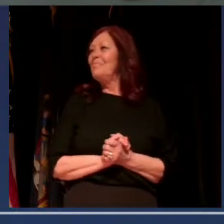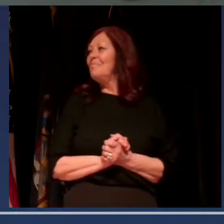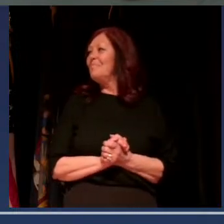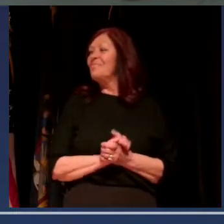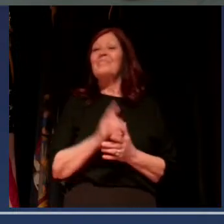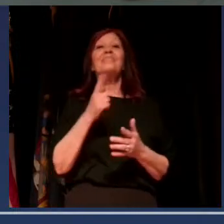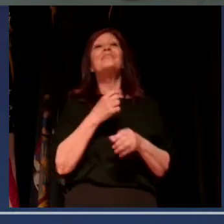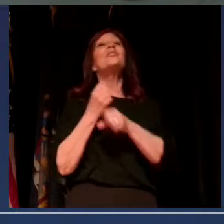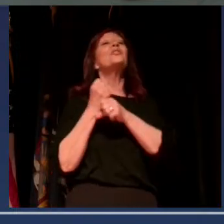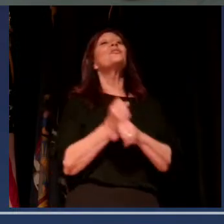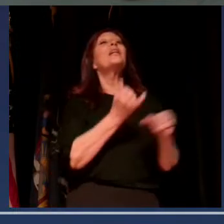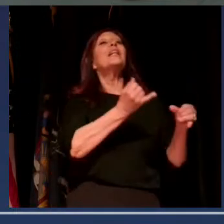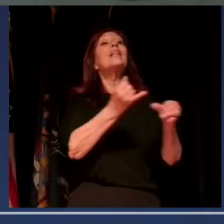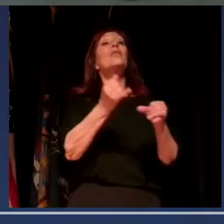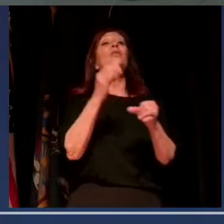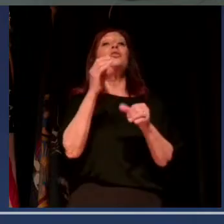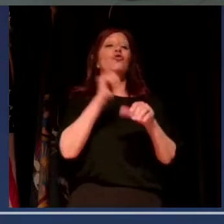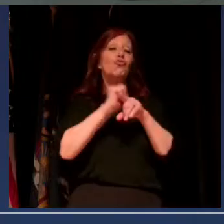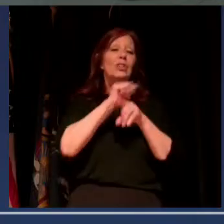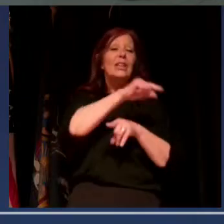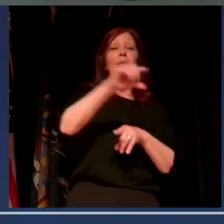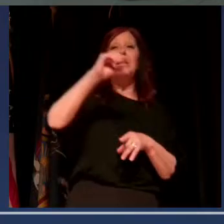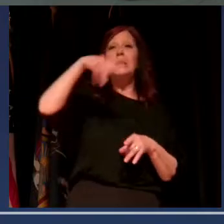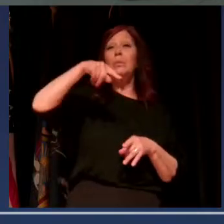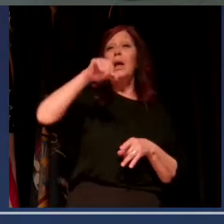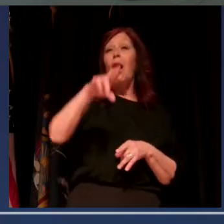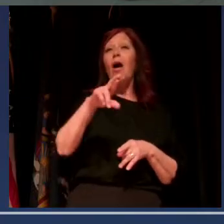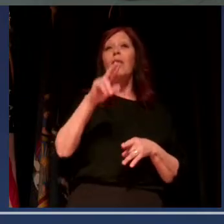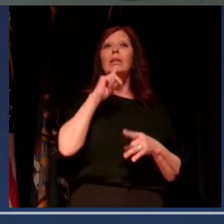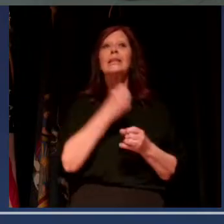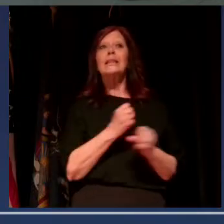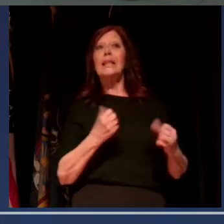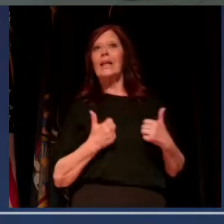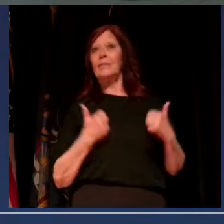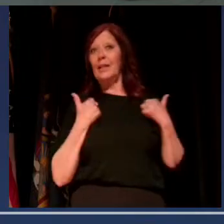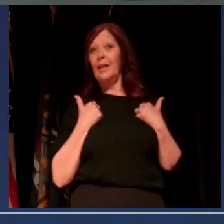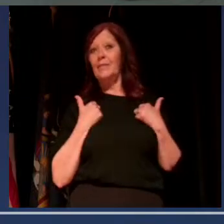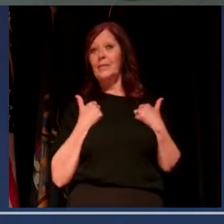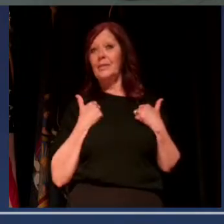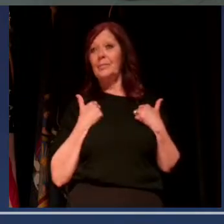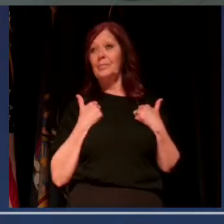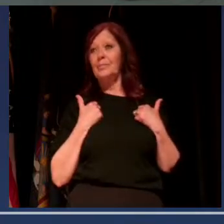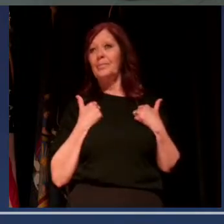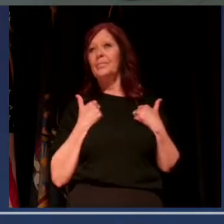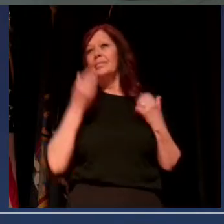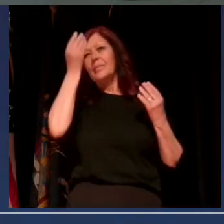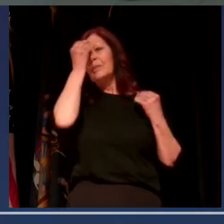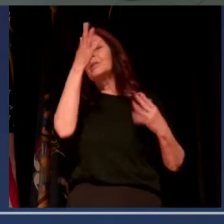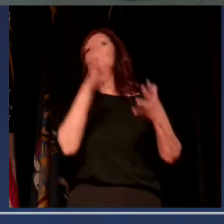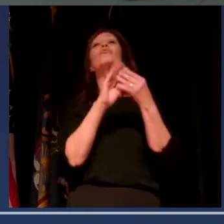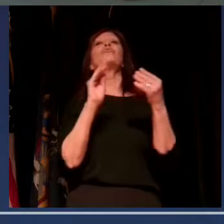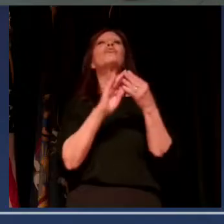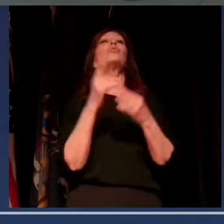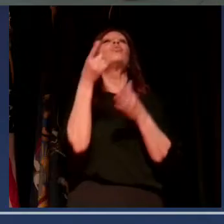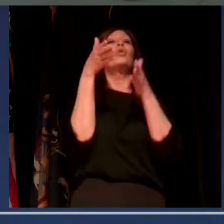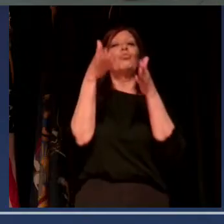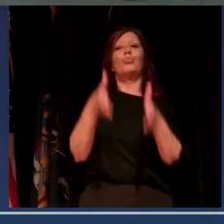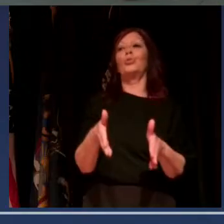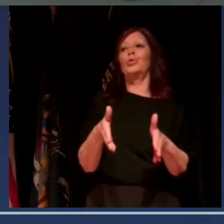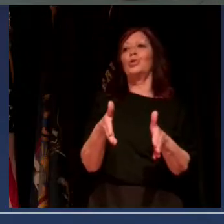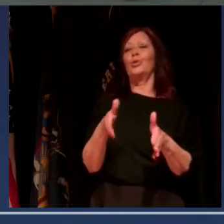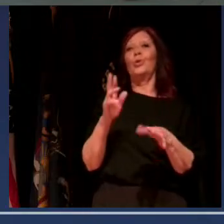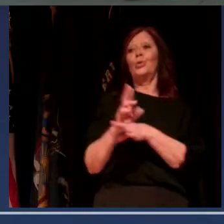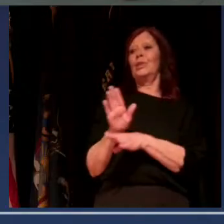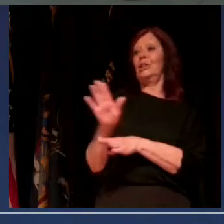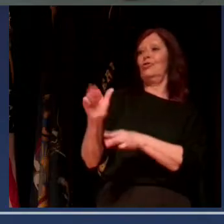Training individuals in CPR and use of AEDs saves lives. Let me tell you the story of one person who used his training